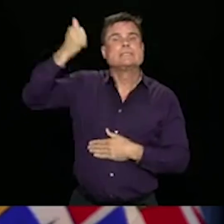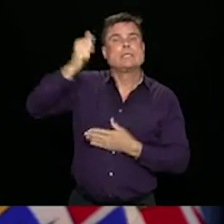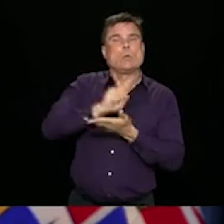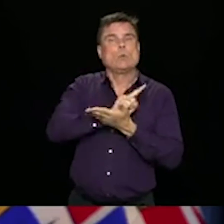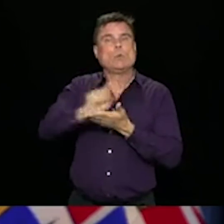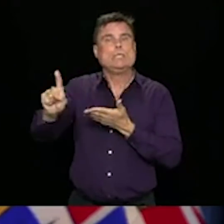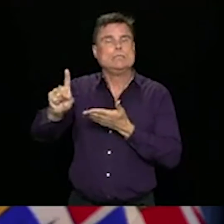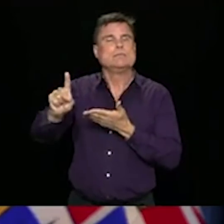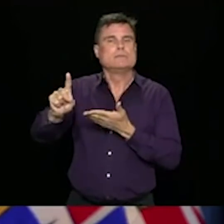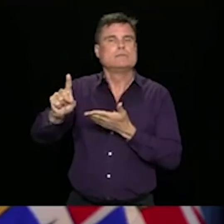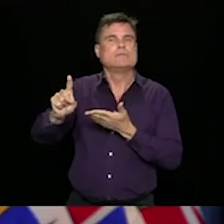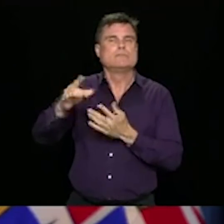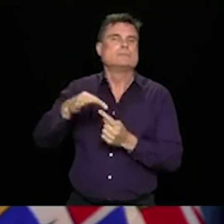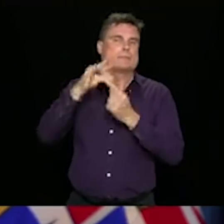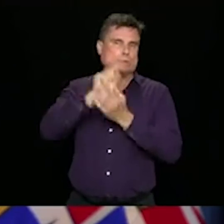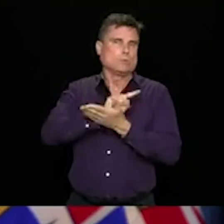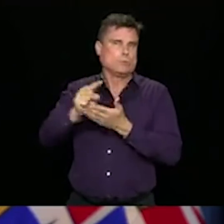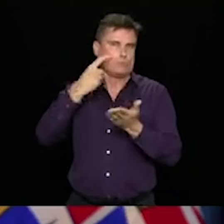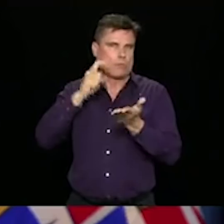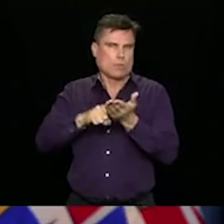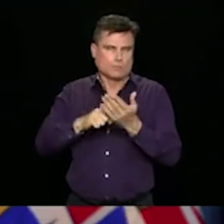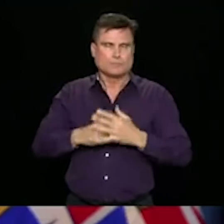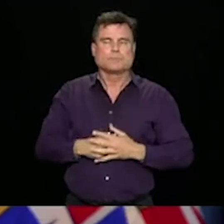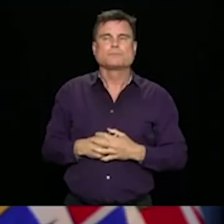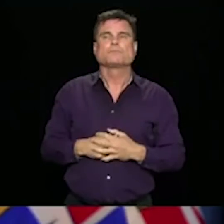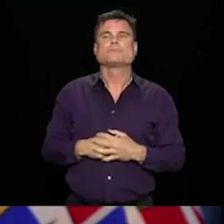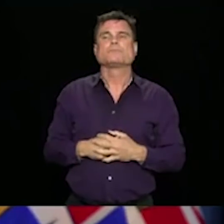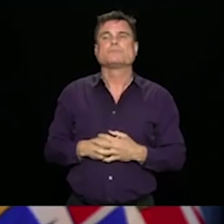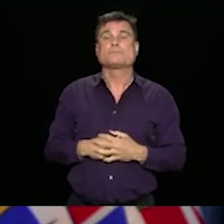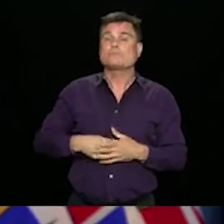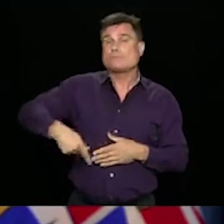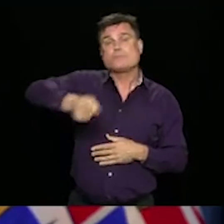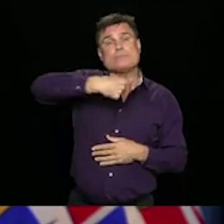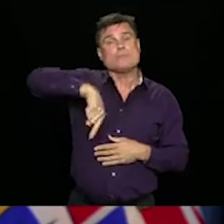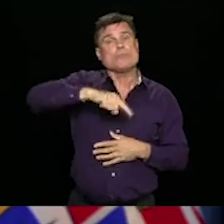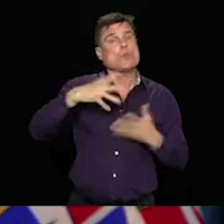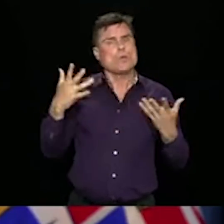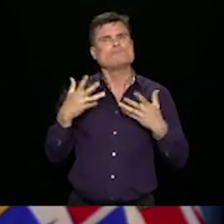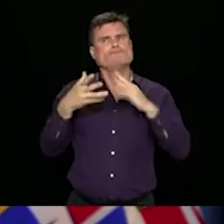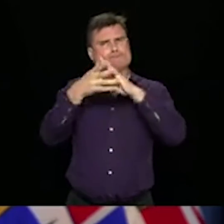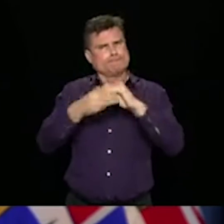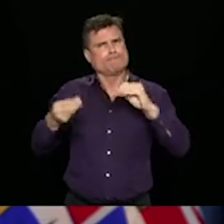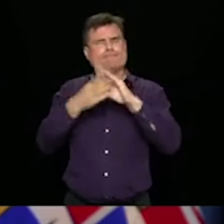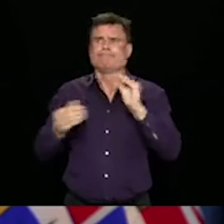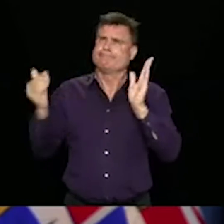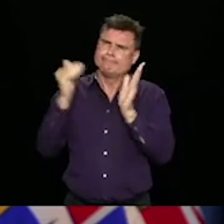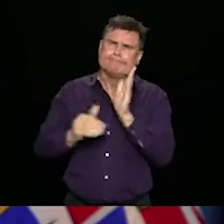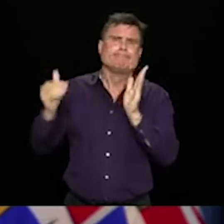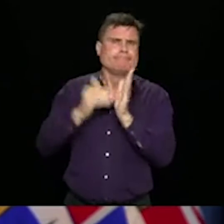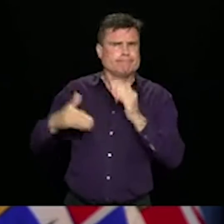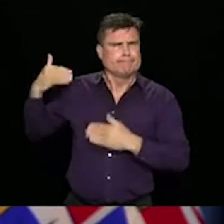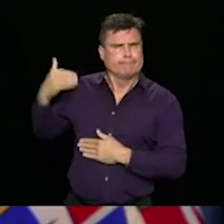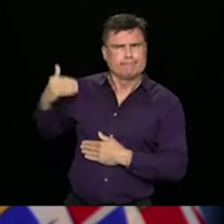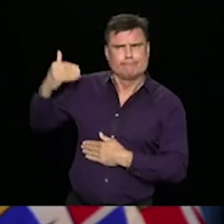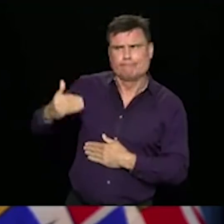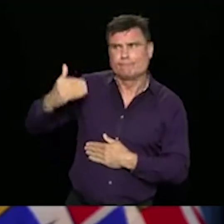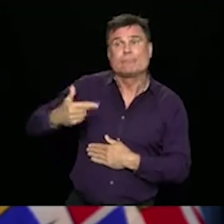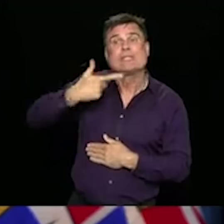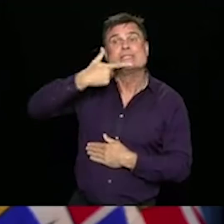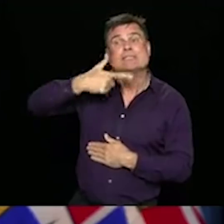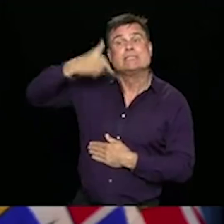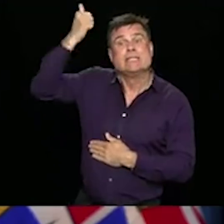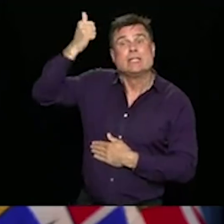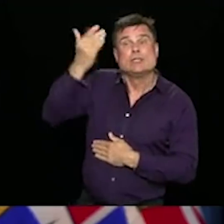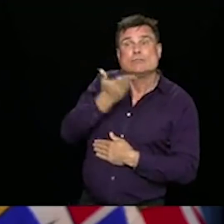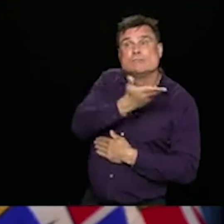incredibly important. We know, and we have said this many times over the last few months, that our elders and seniors are vital to